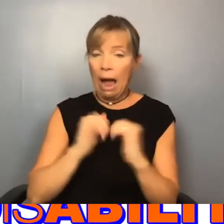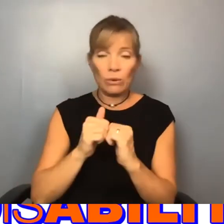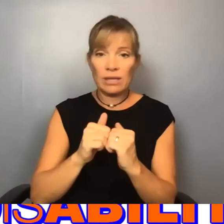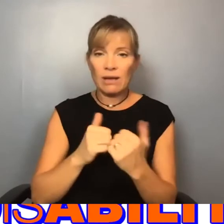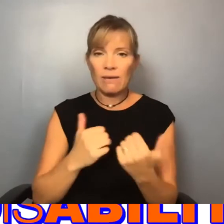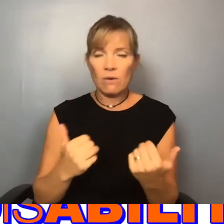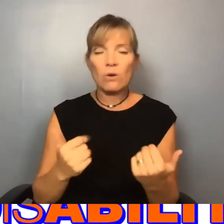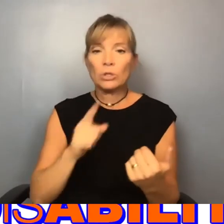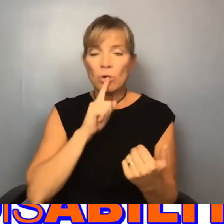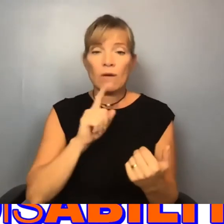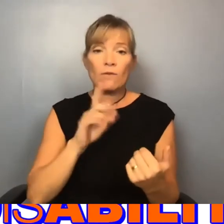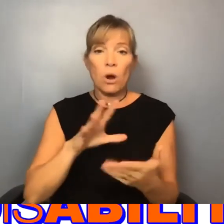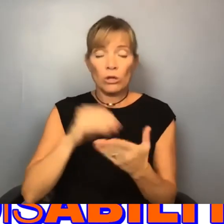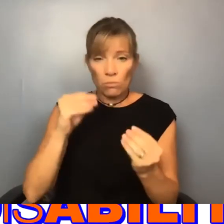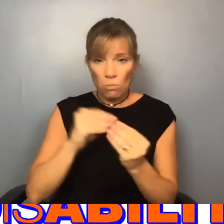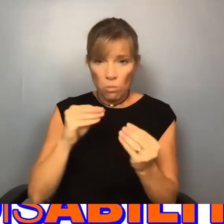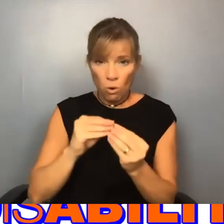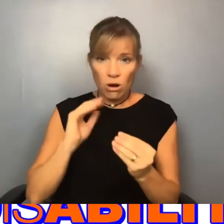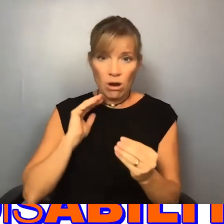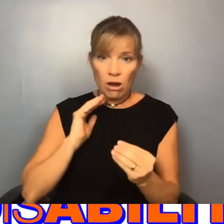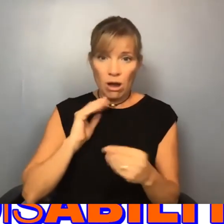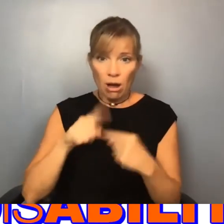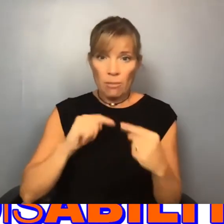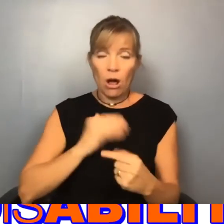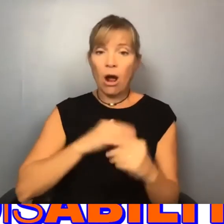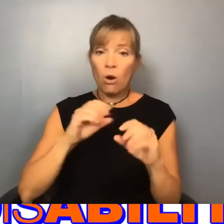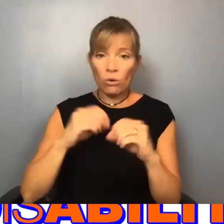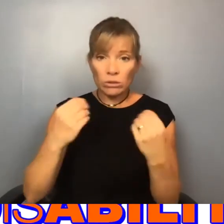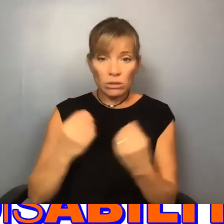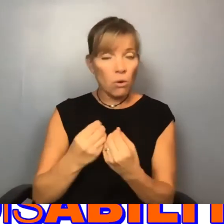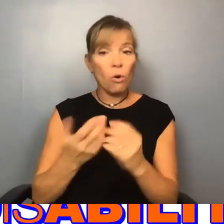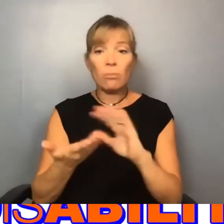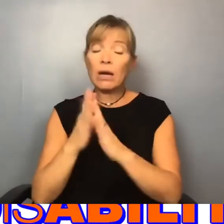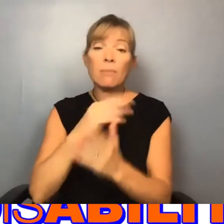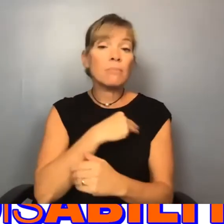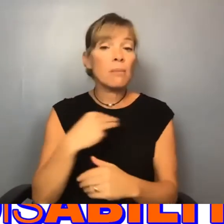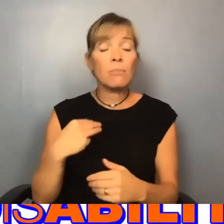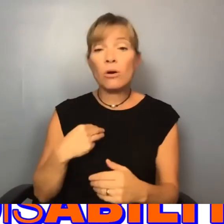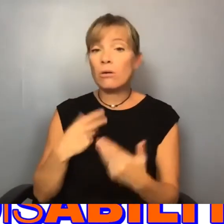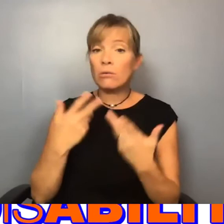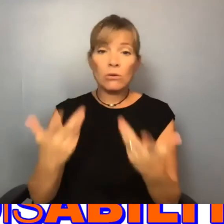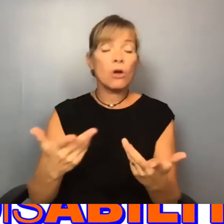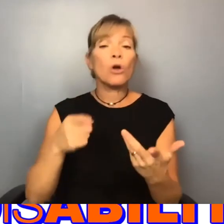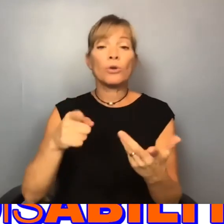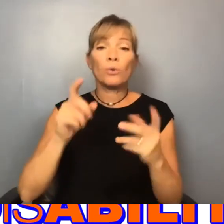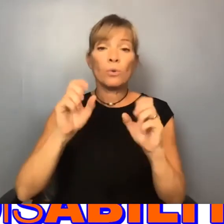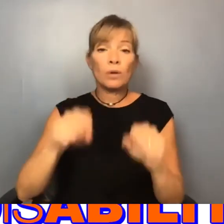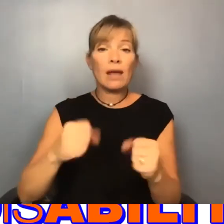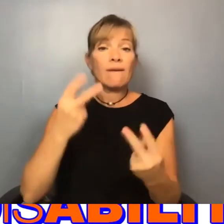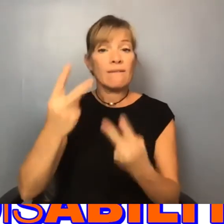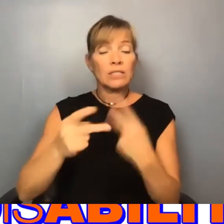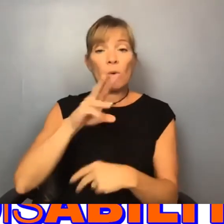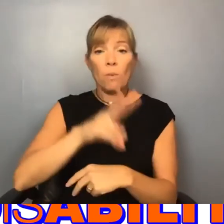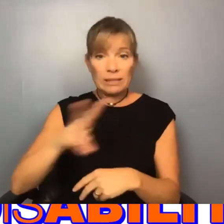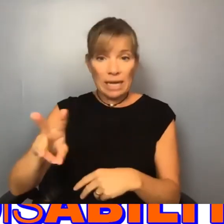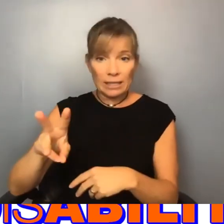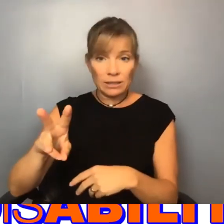Sure. If you want to learn more about our organization or to become a member, you can visit our website,